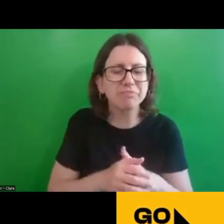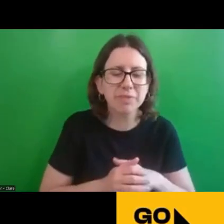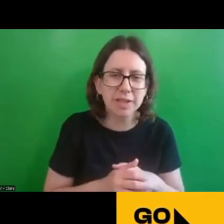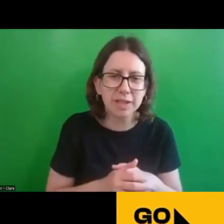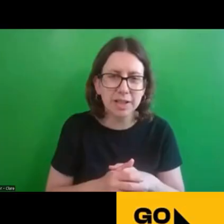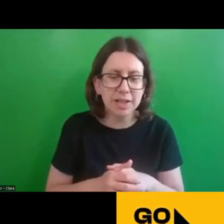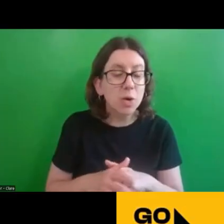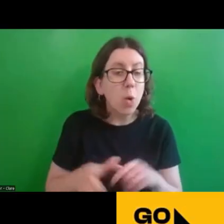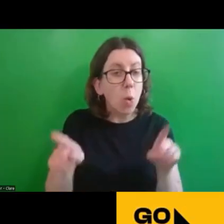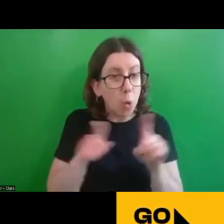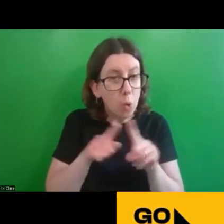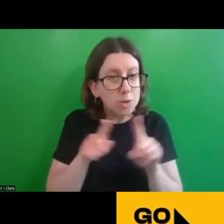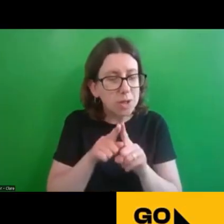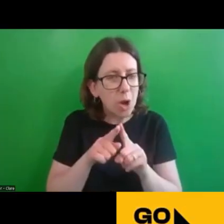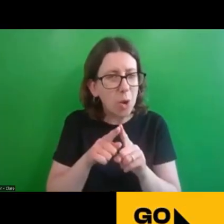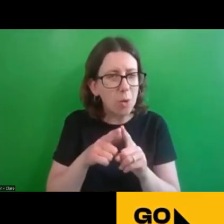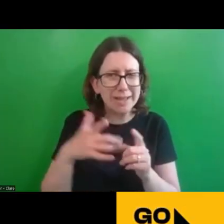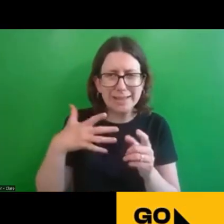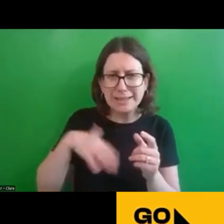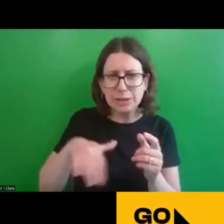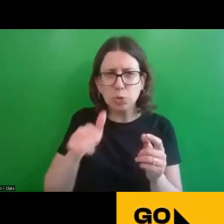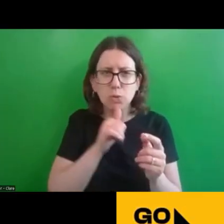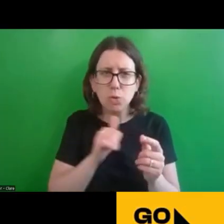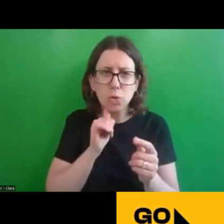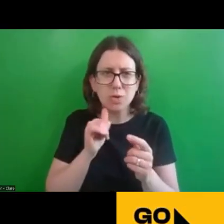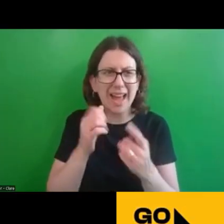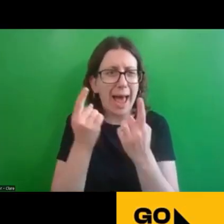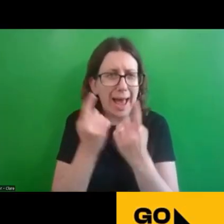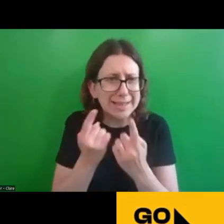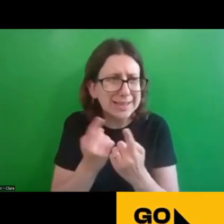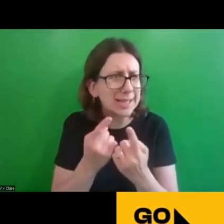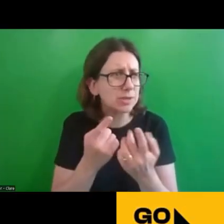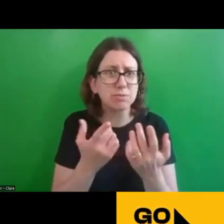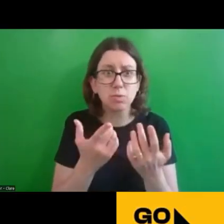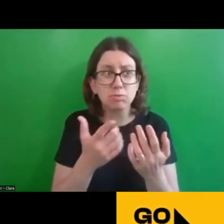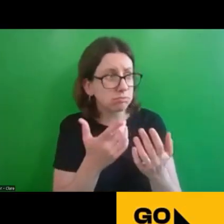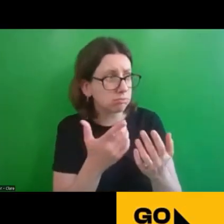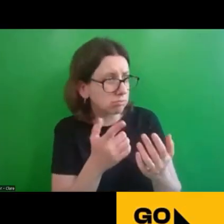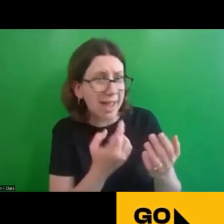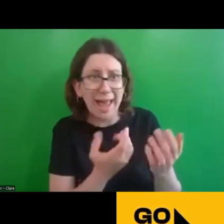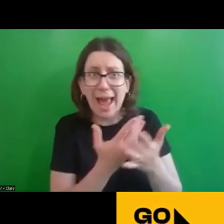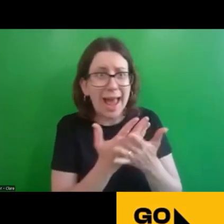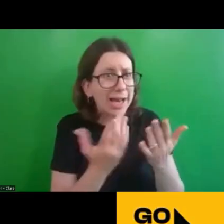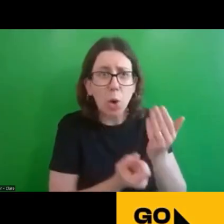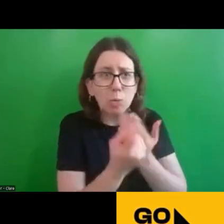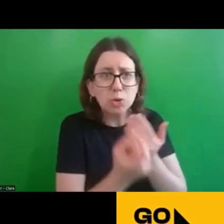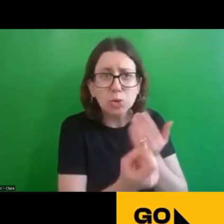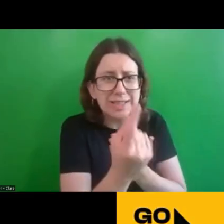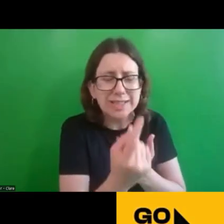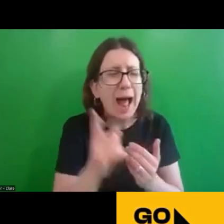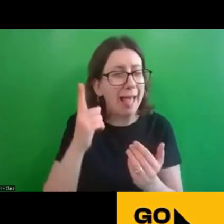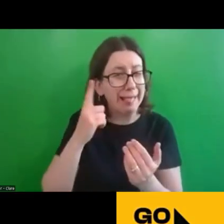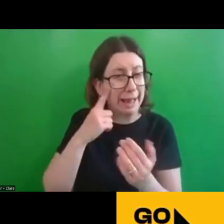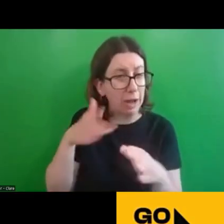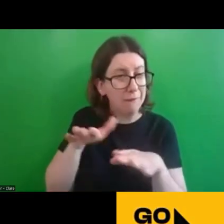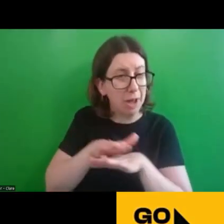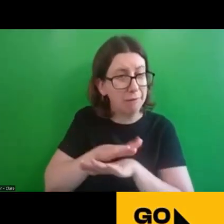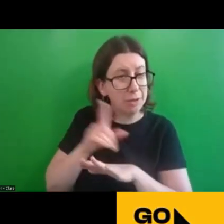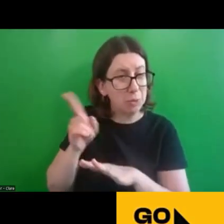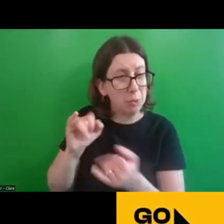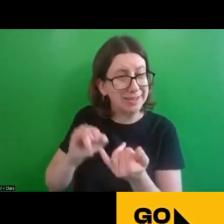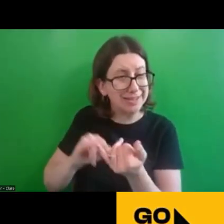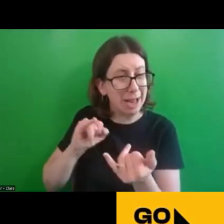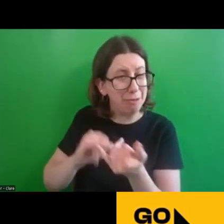sure that we tap into the assets and opportunities in every area. So I think they were some of the things Sarah was going to say,